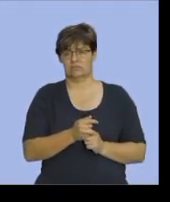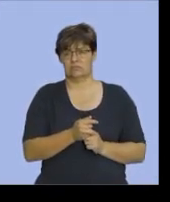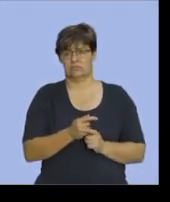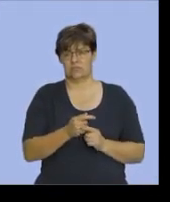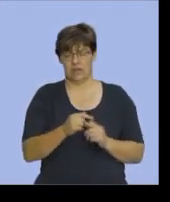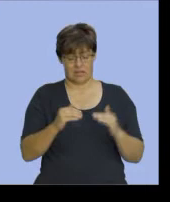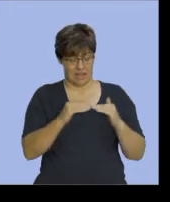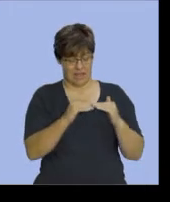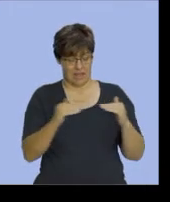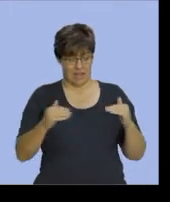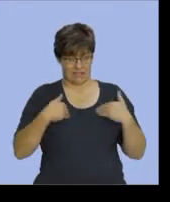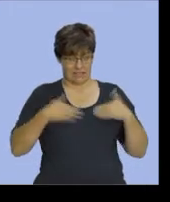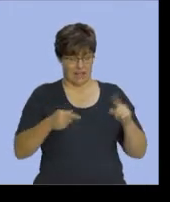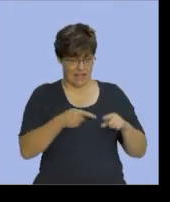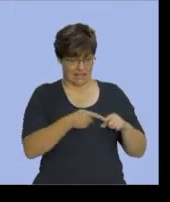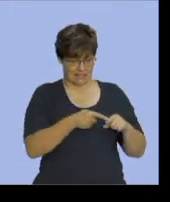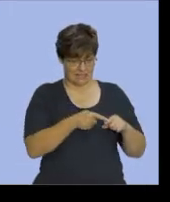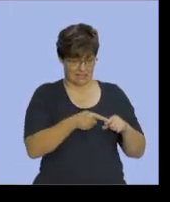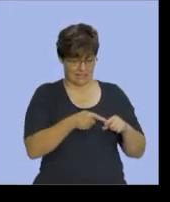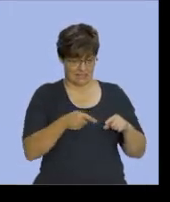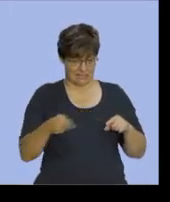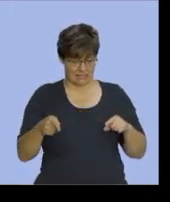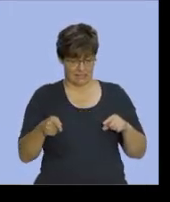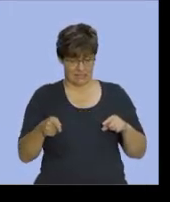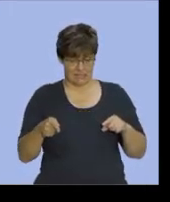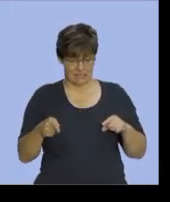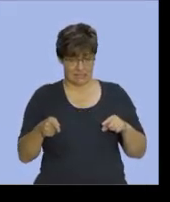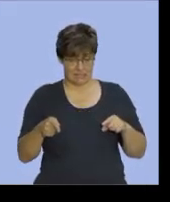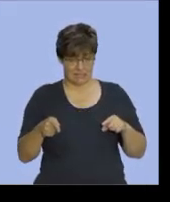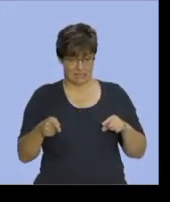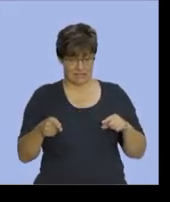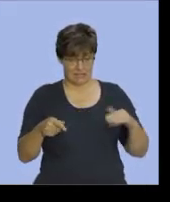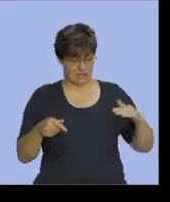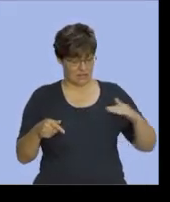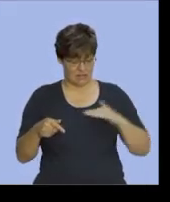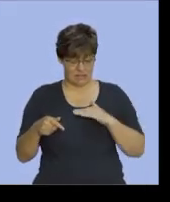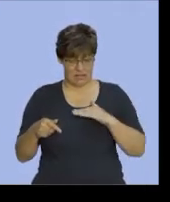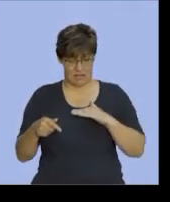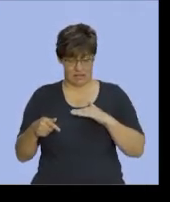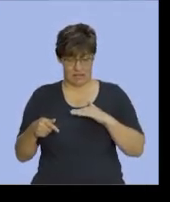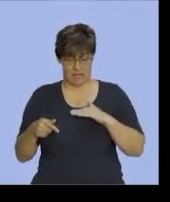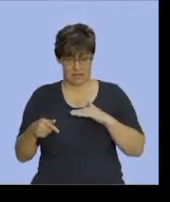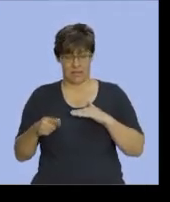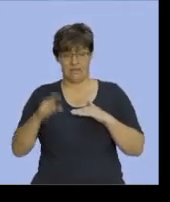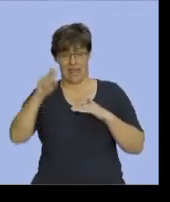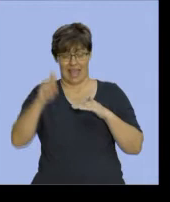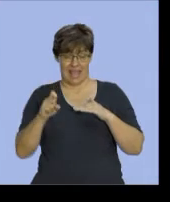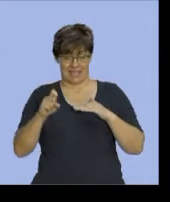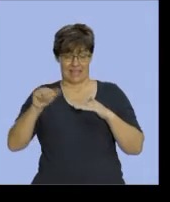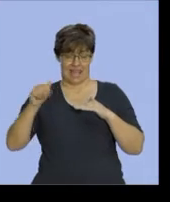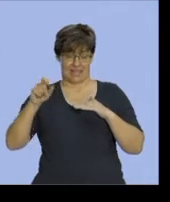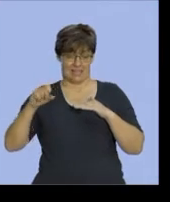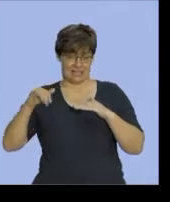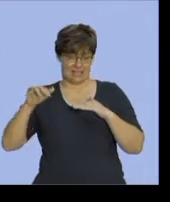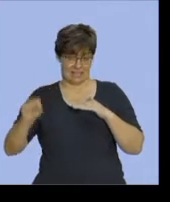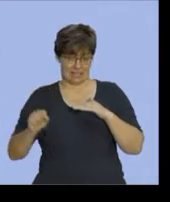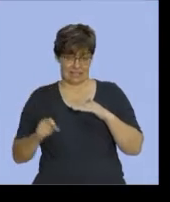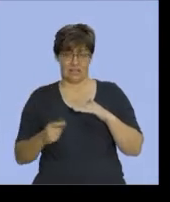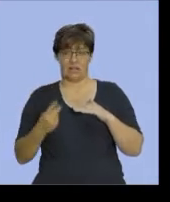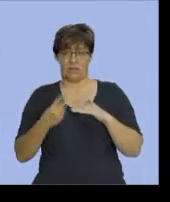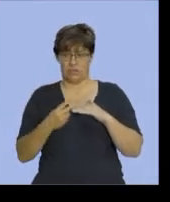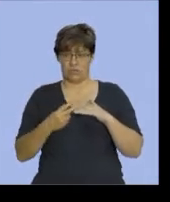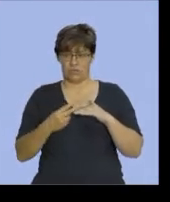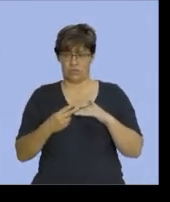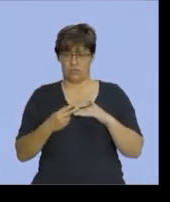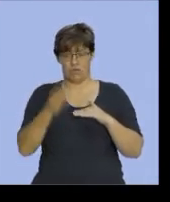It is between the point of origin here, which is this horizontal line of the x-axis,